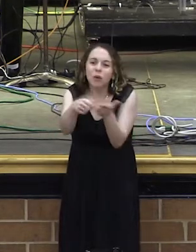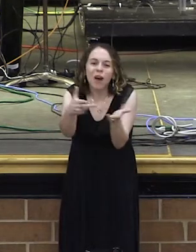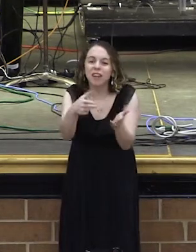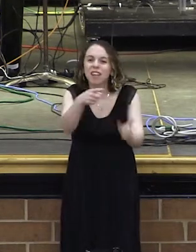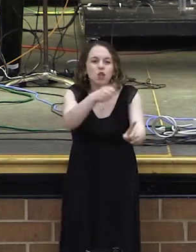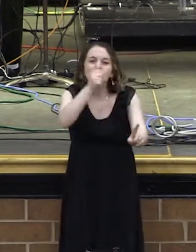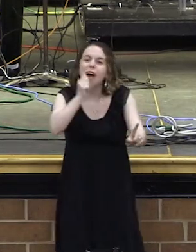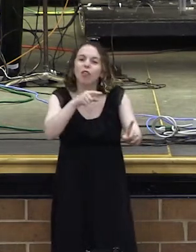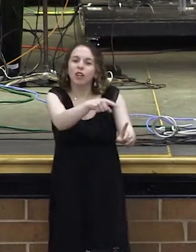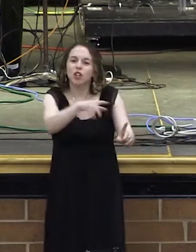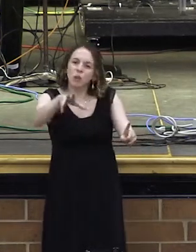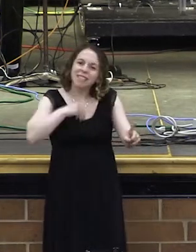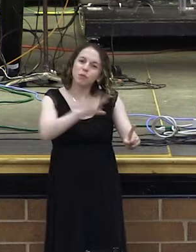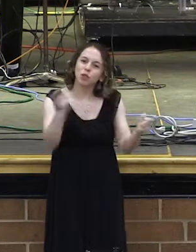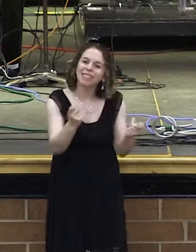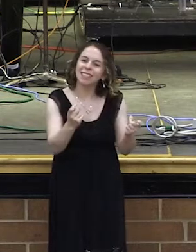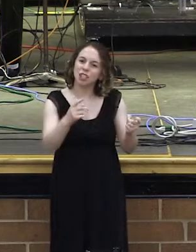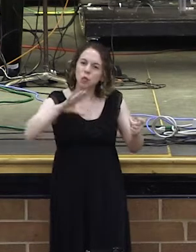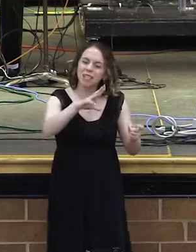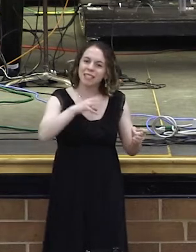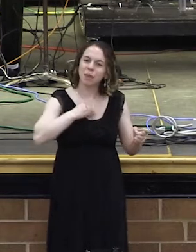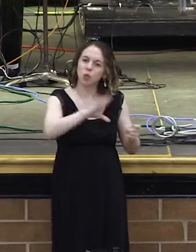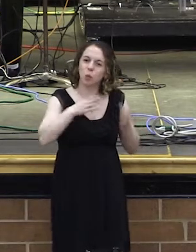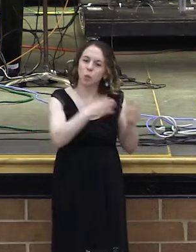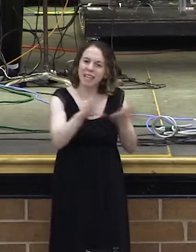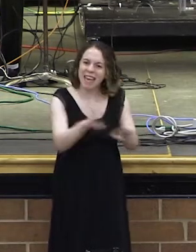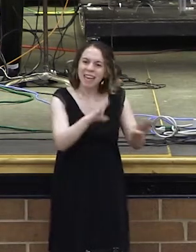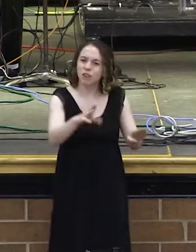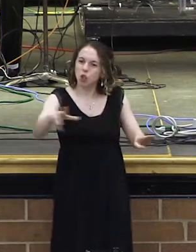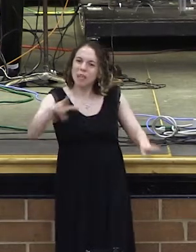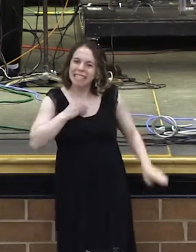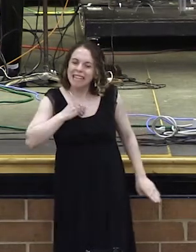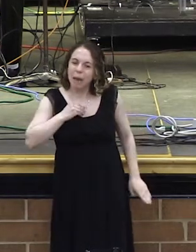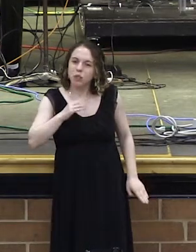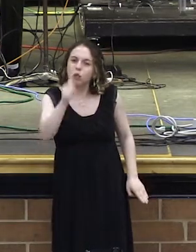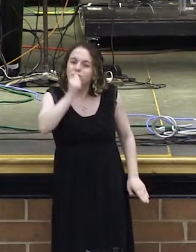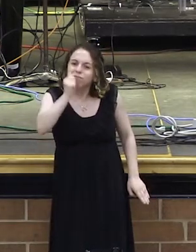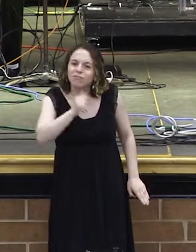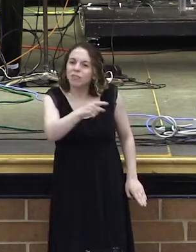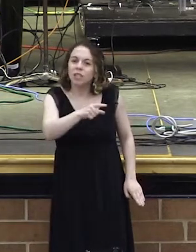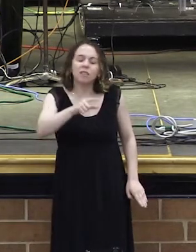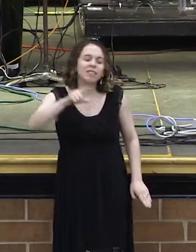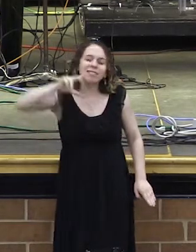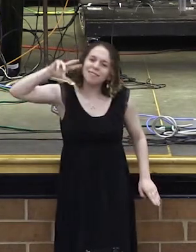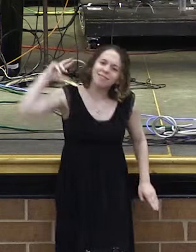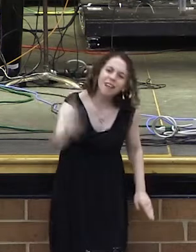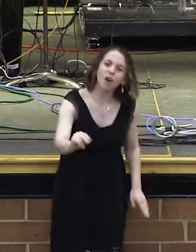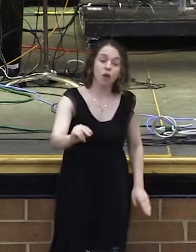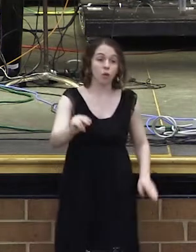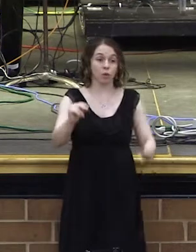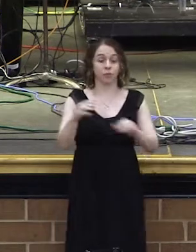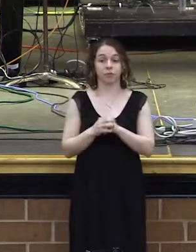tolerate her now I was brought up in a in a in a in a lifestyle where